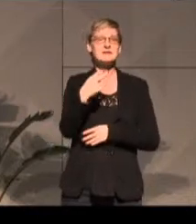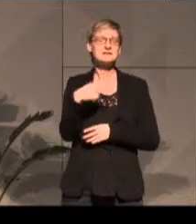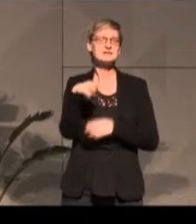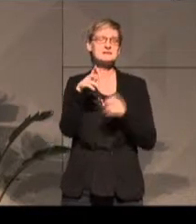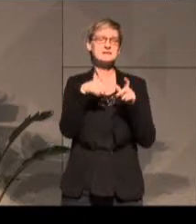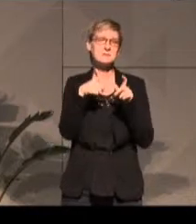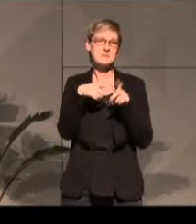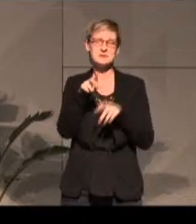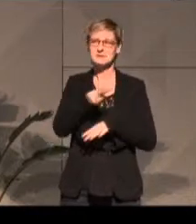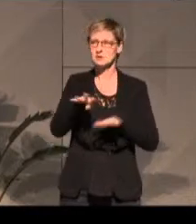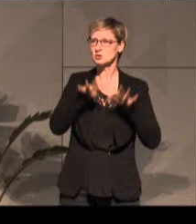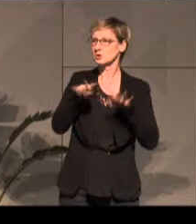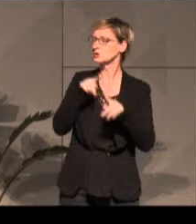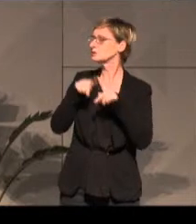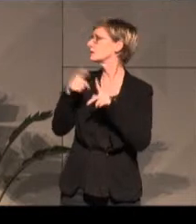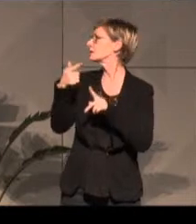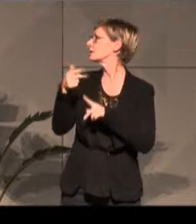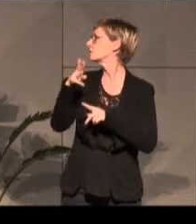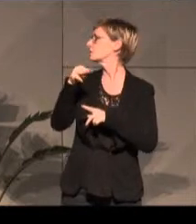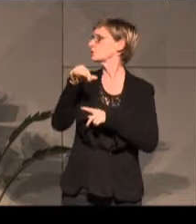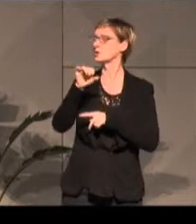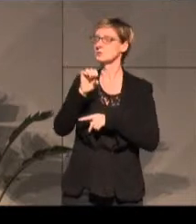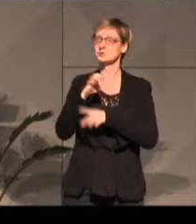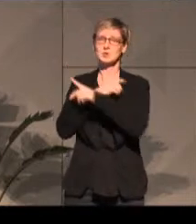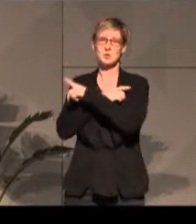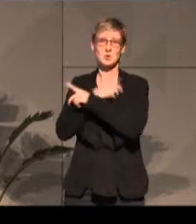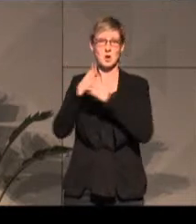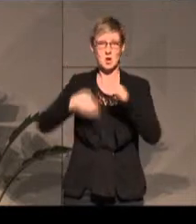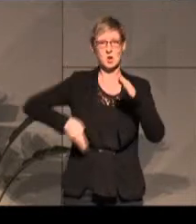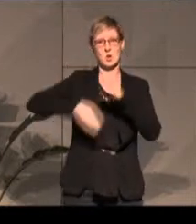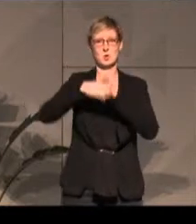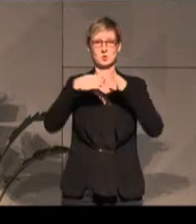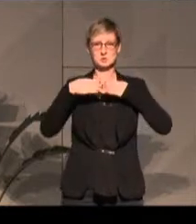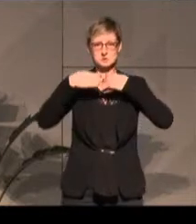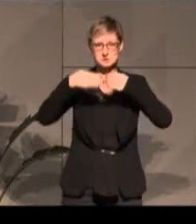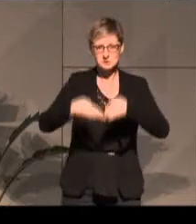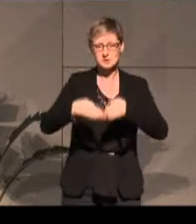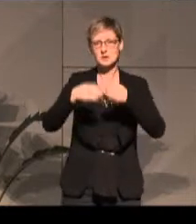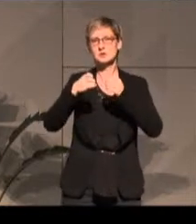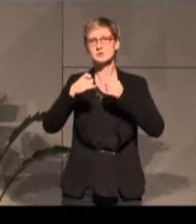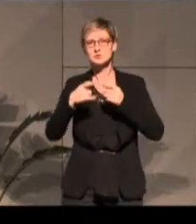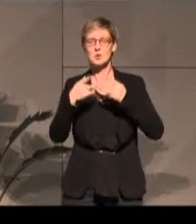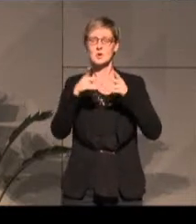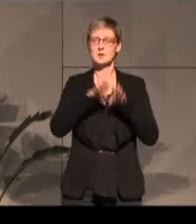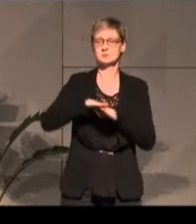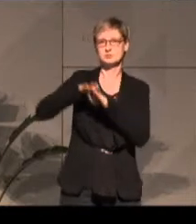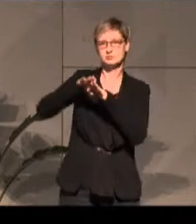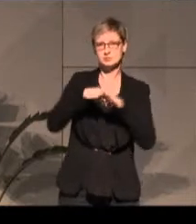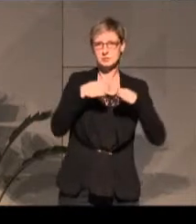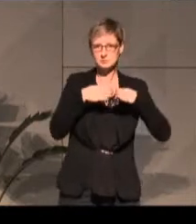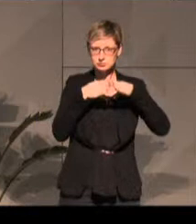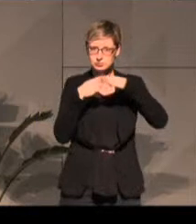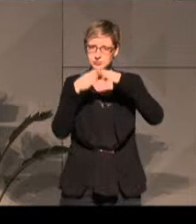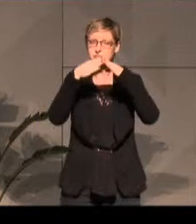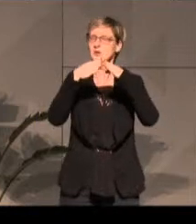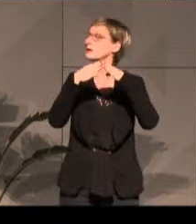with it. This is exactly what we did. We started in 2019 in September. We passed open